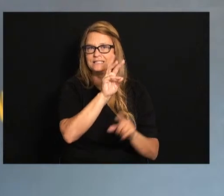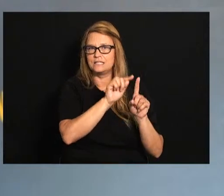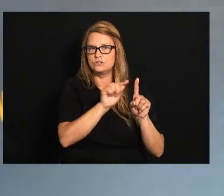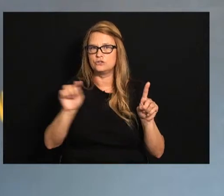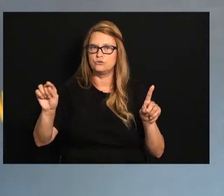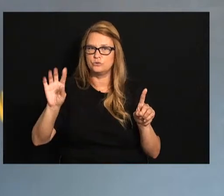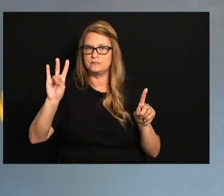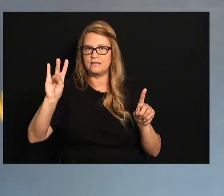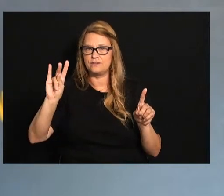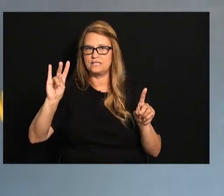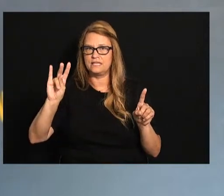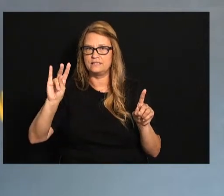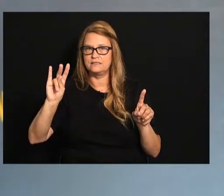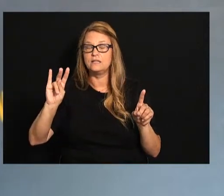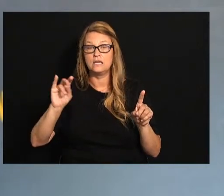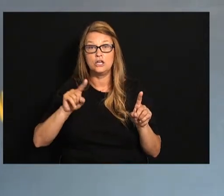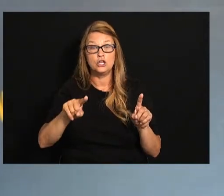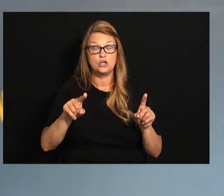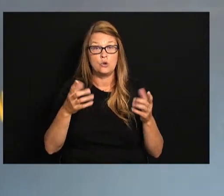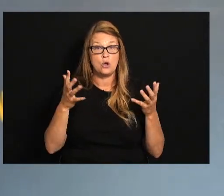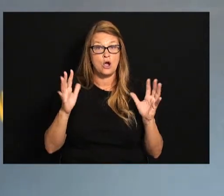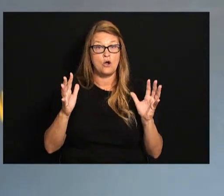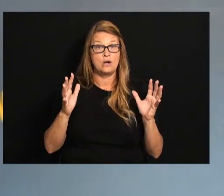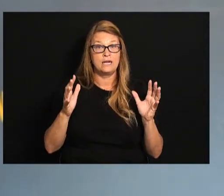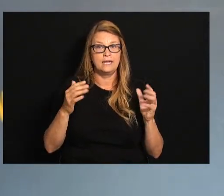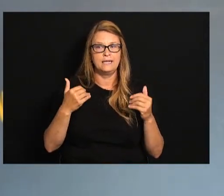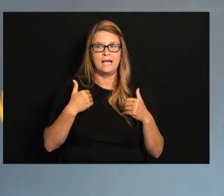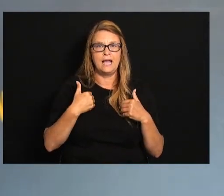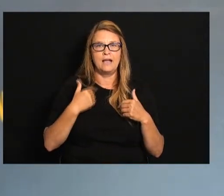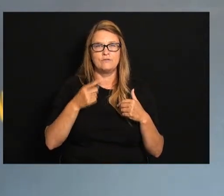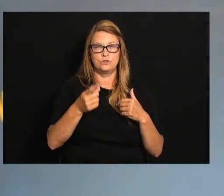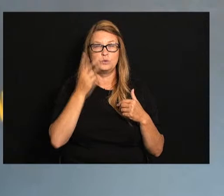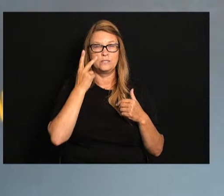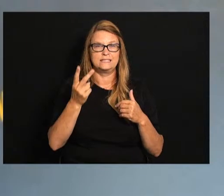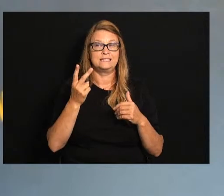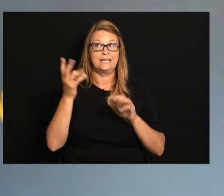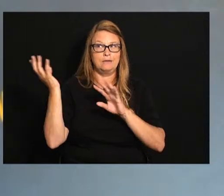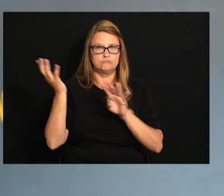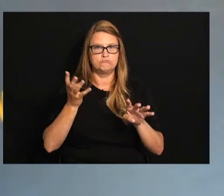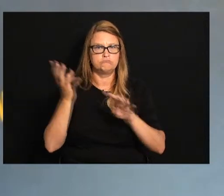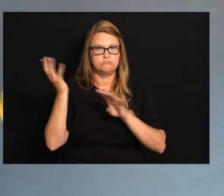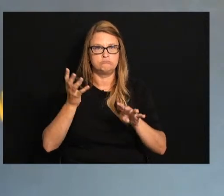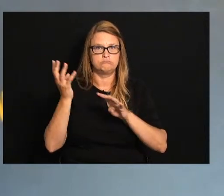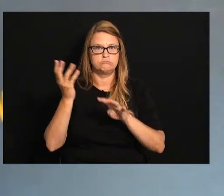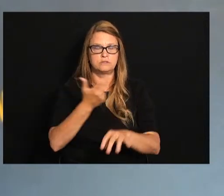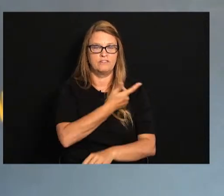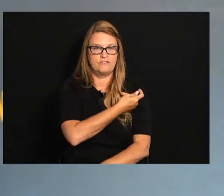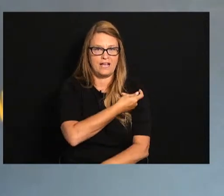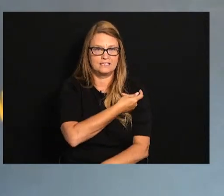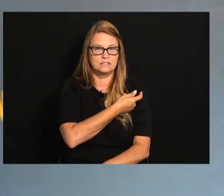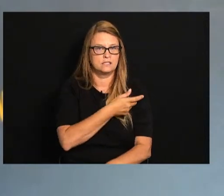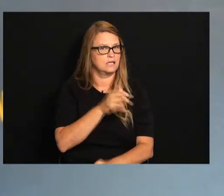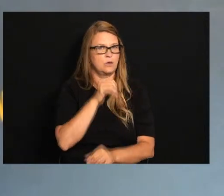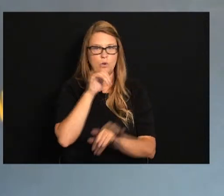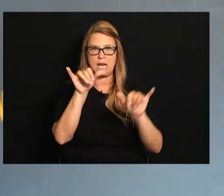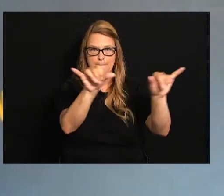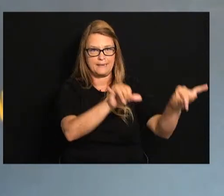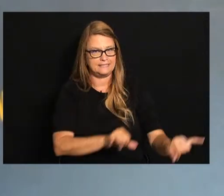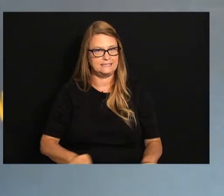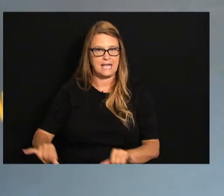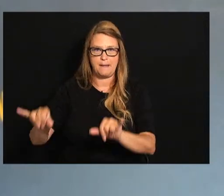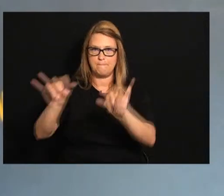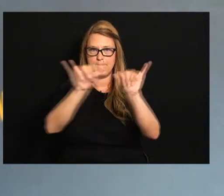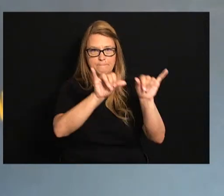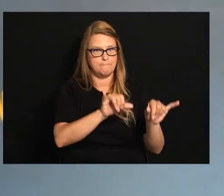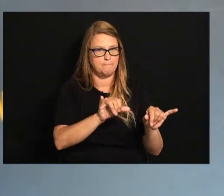17. If you are, as the flow of vaccines come into the state, it's not going to be uniform across the state based